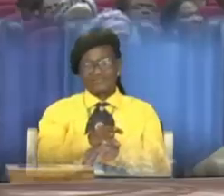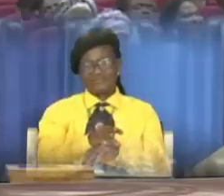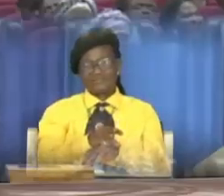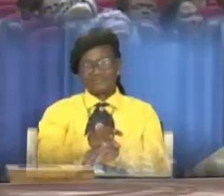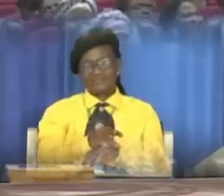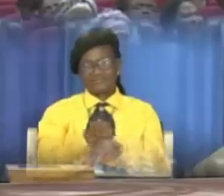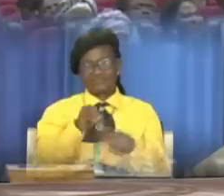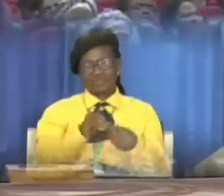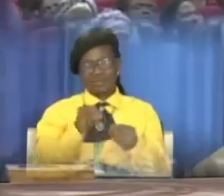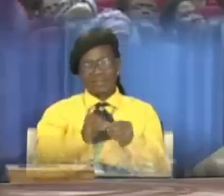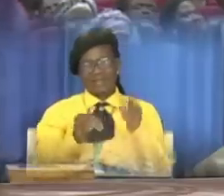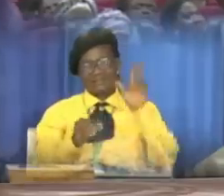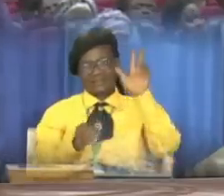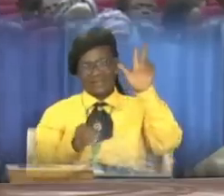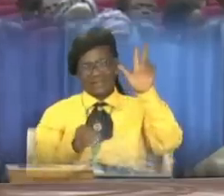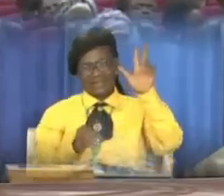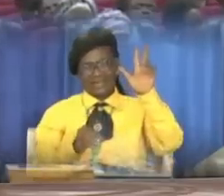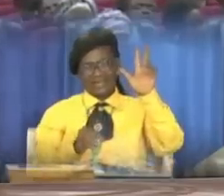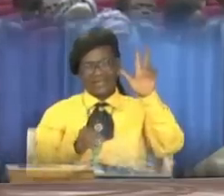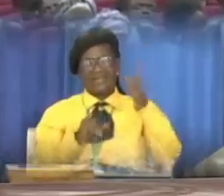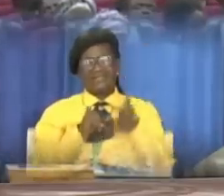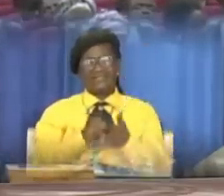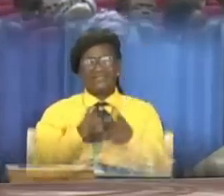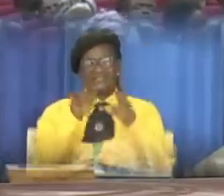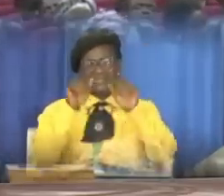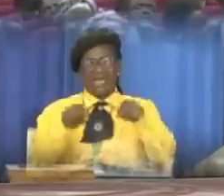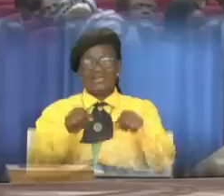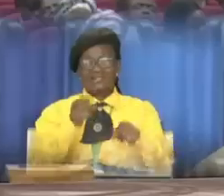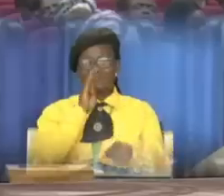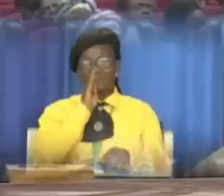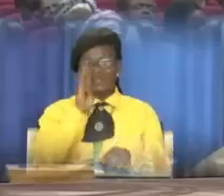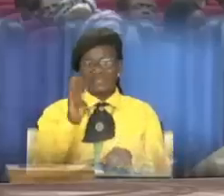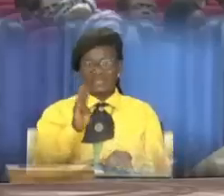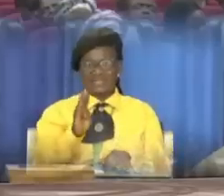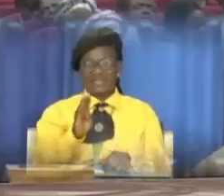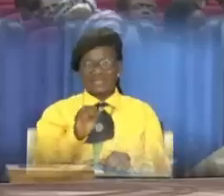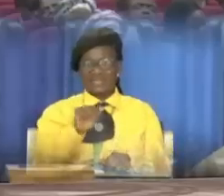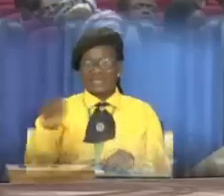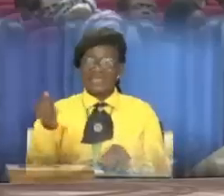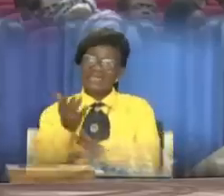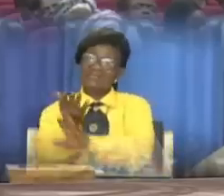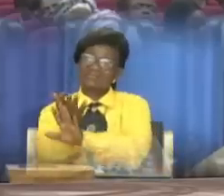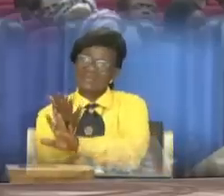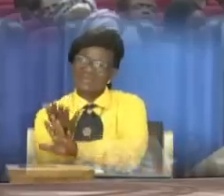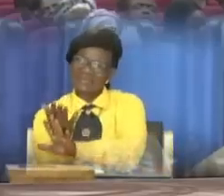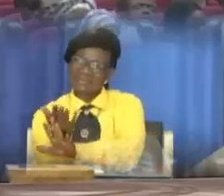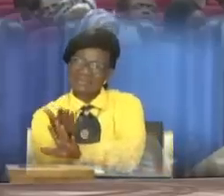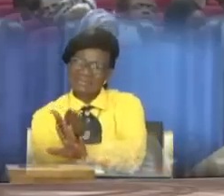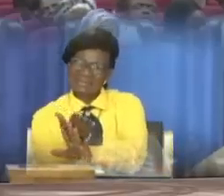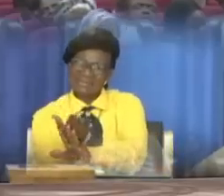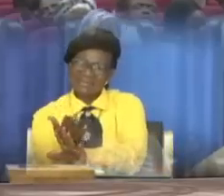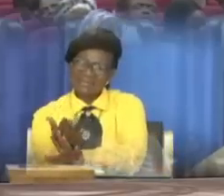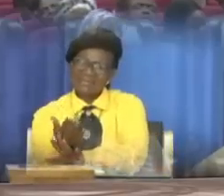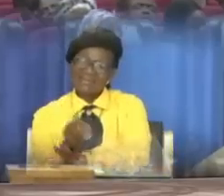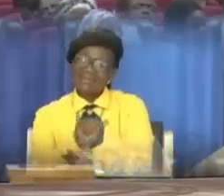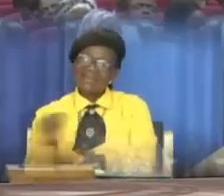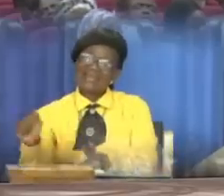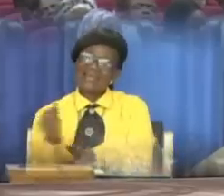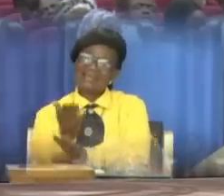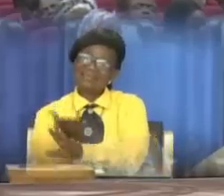And number three, it can be a plea, a begging,